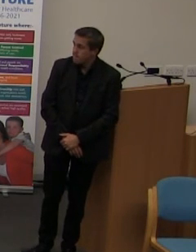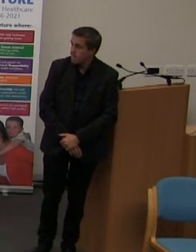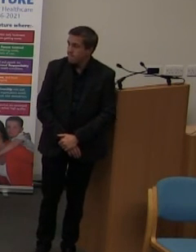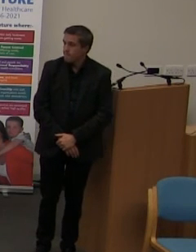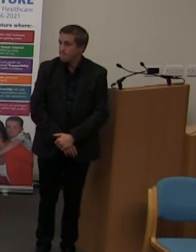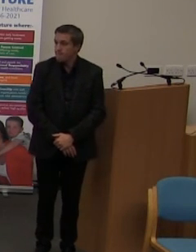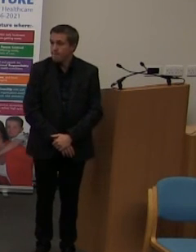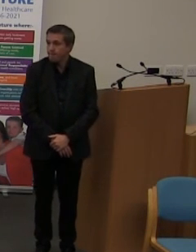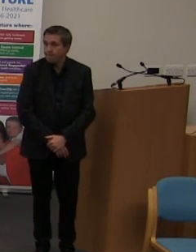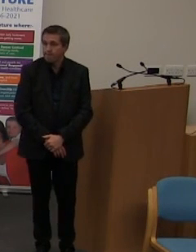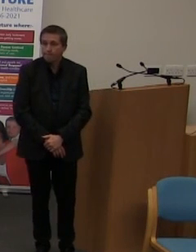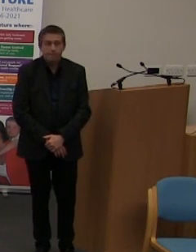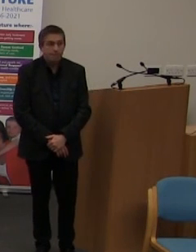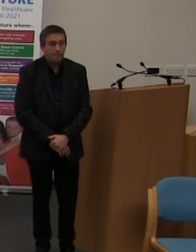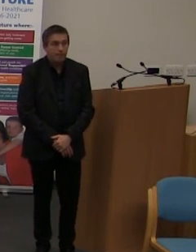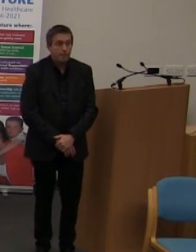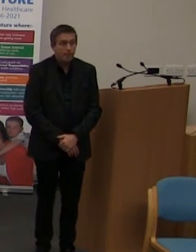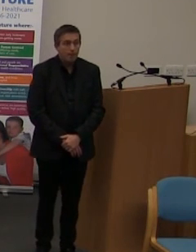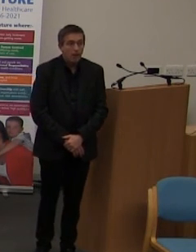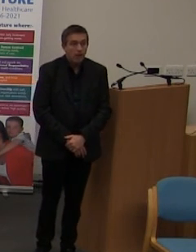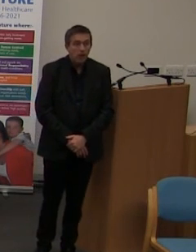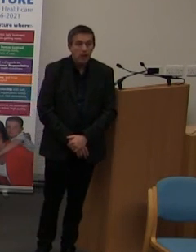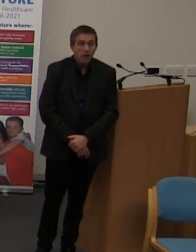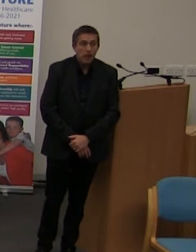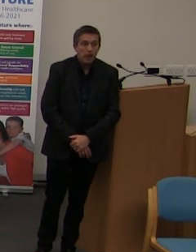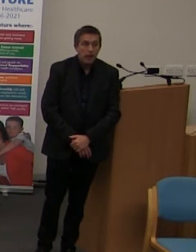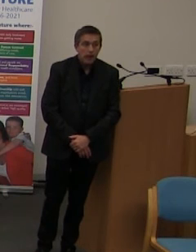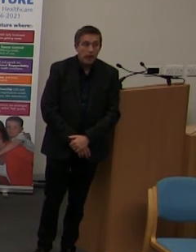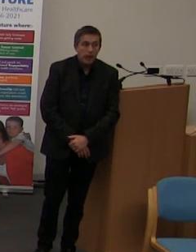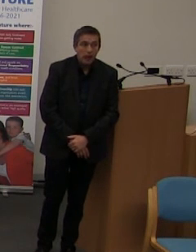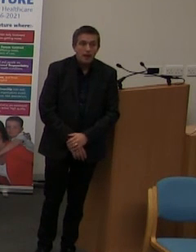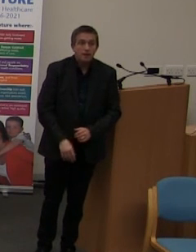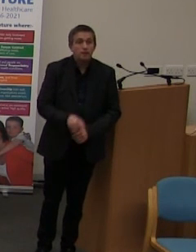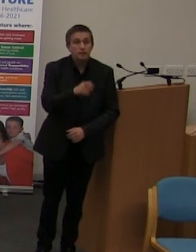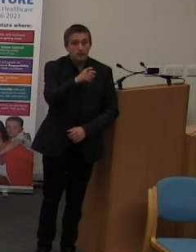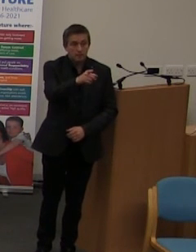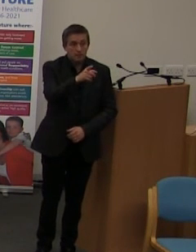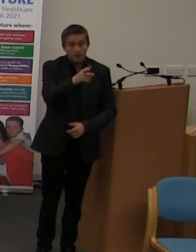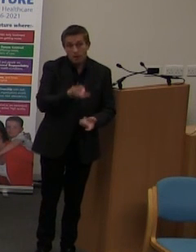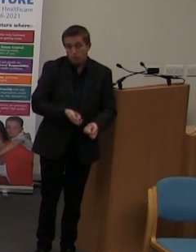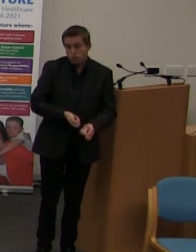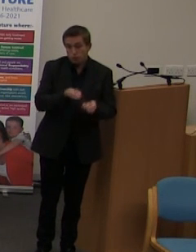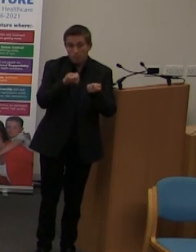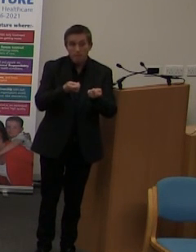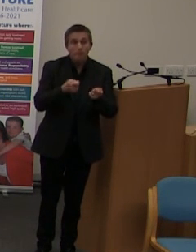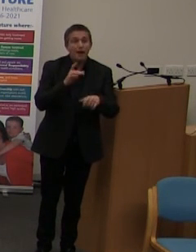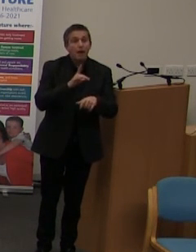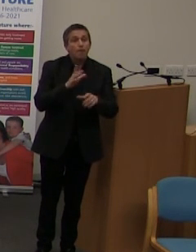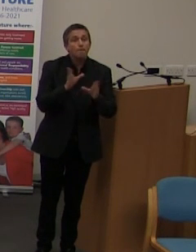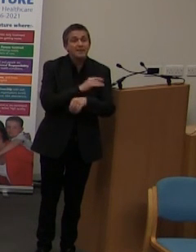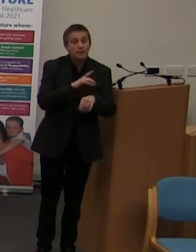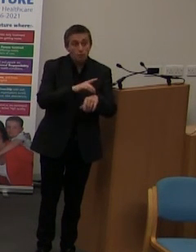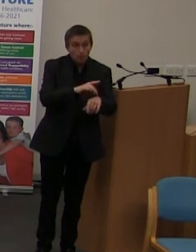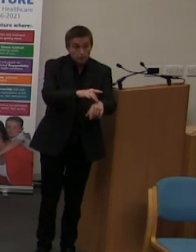I know the lady brought up about doctors and non-attenders, but the nursing non-attender